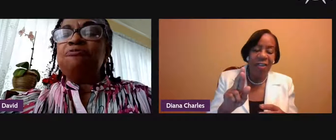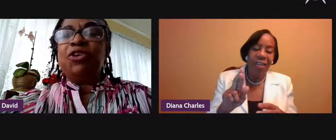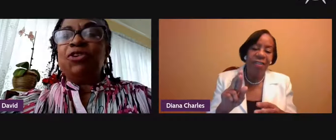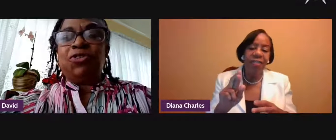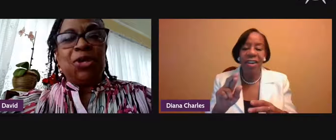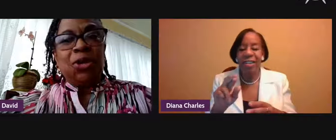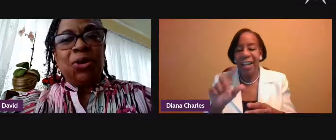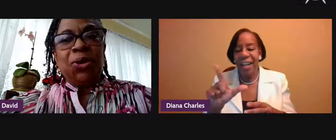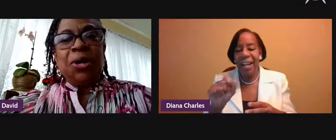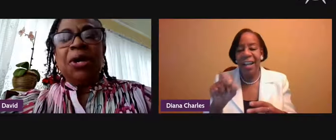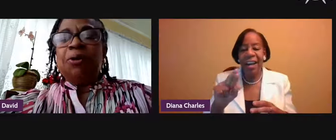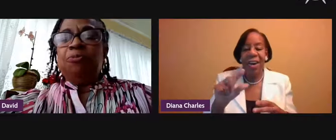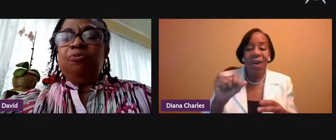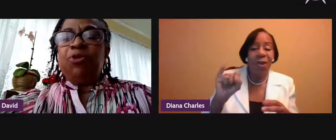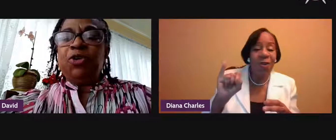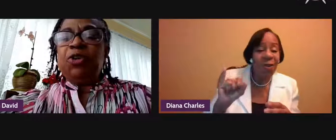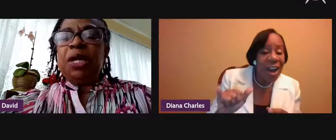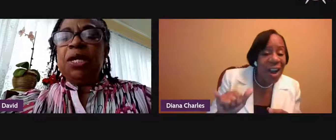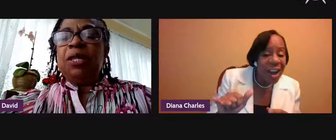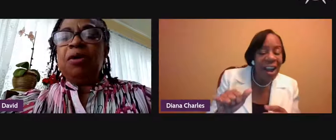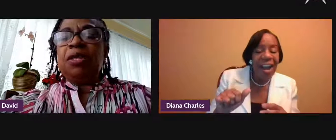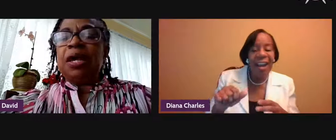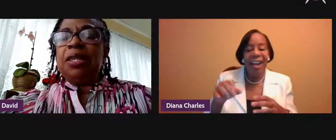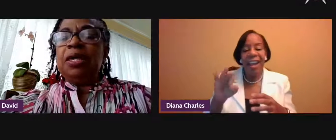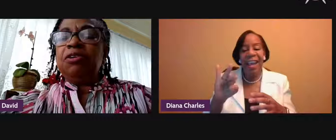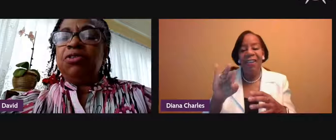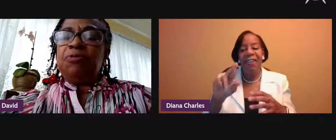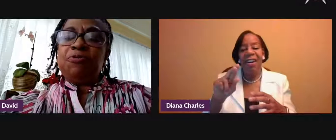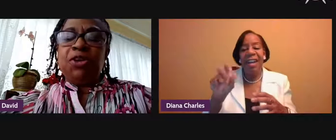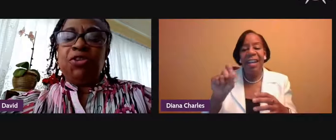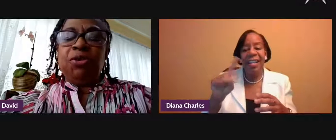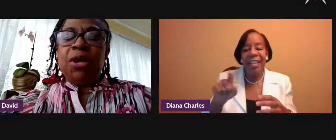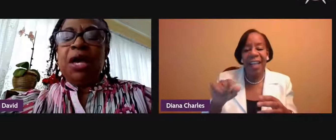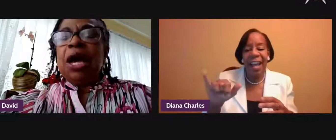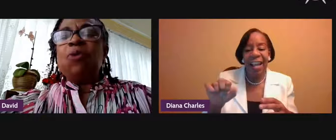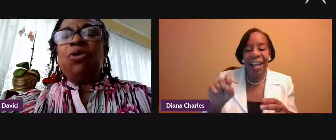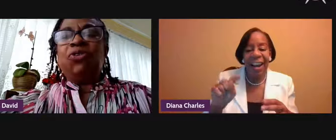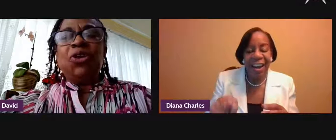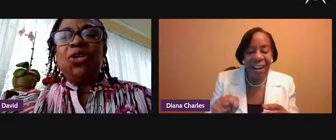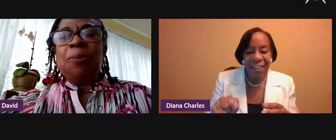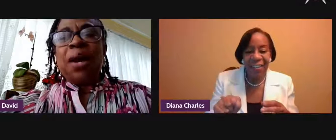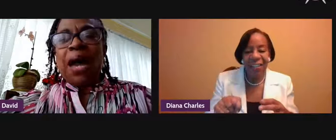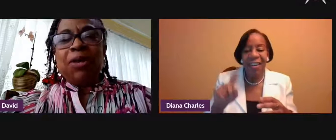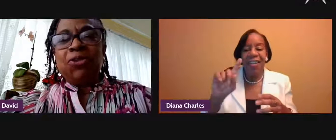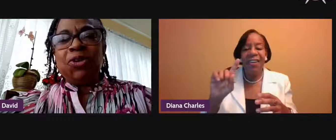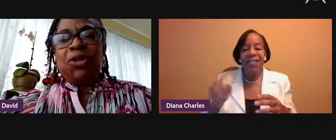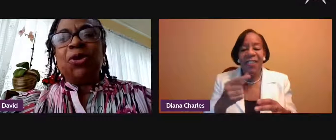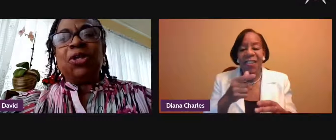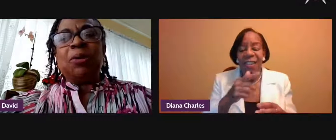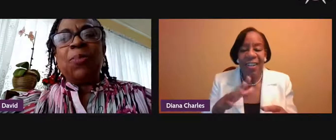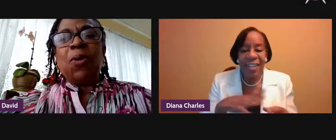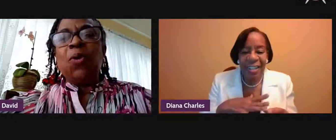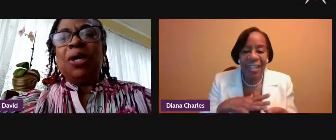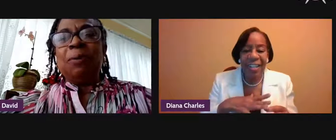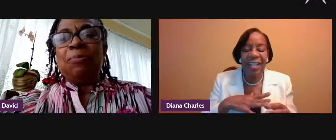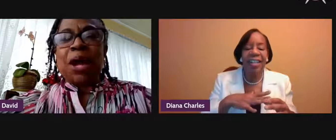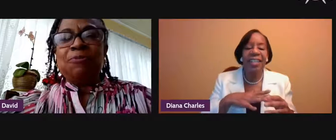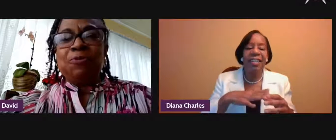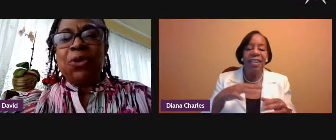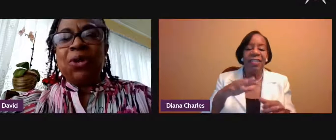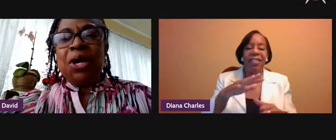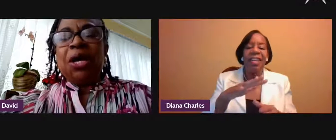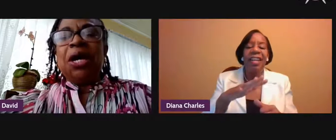Bishop Larry Frazier Sr., First Lady Dr. Anita C. Frazier, our senior pastor, Dr.